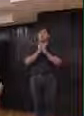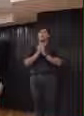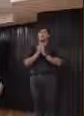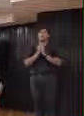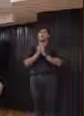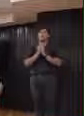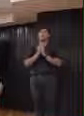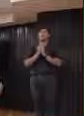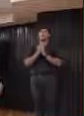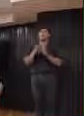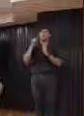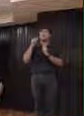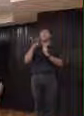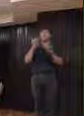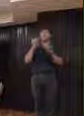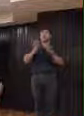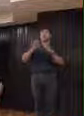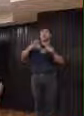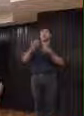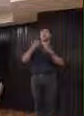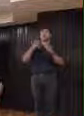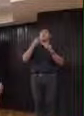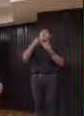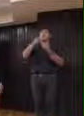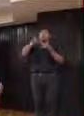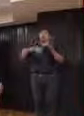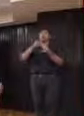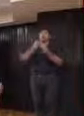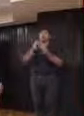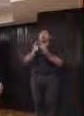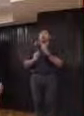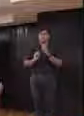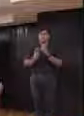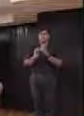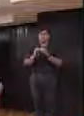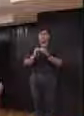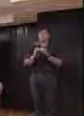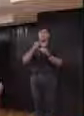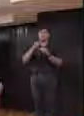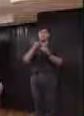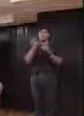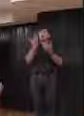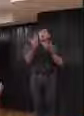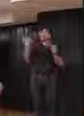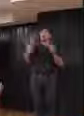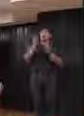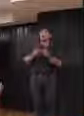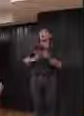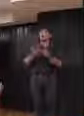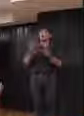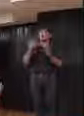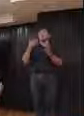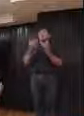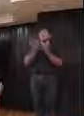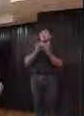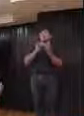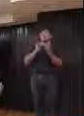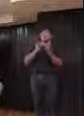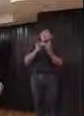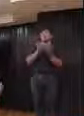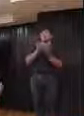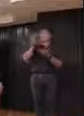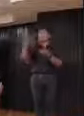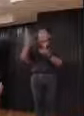Up to that time, I'd been a polling officer or some such thing. Nobody had ever petitioned the